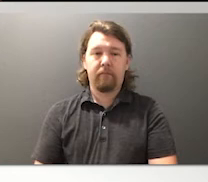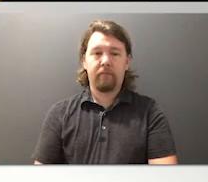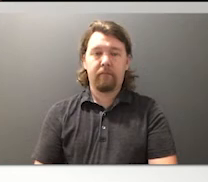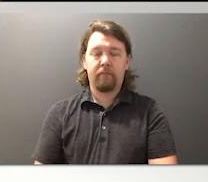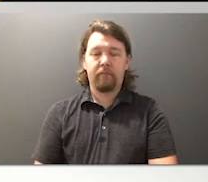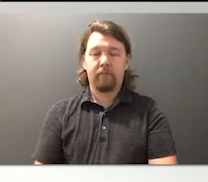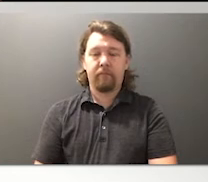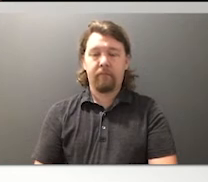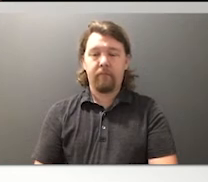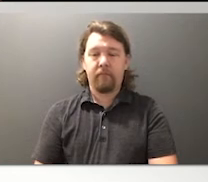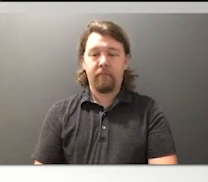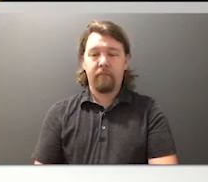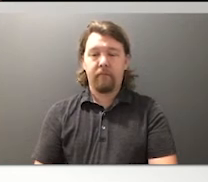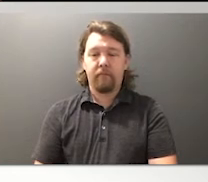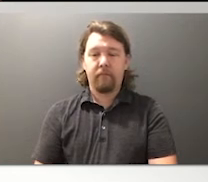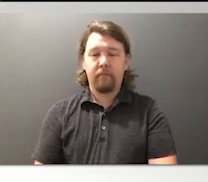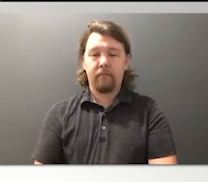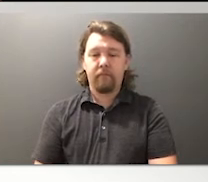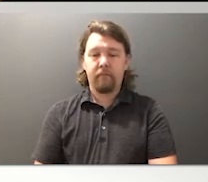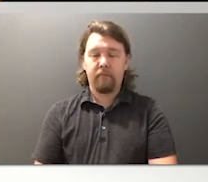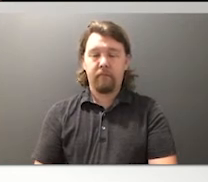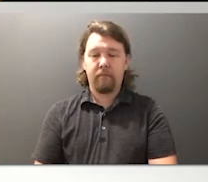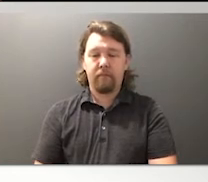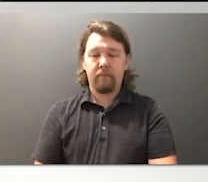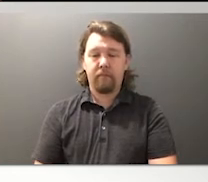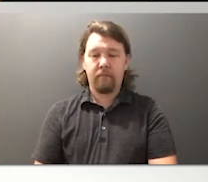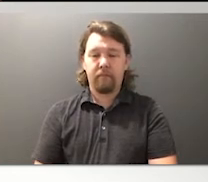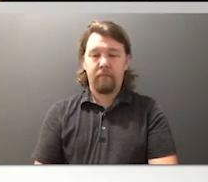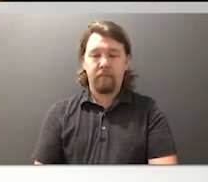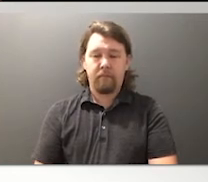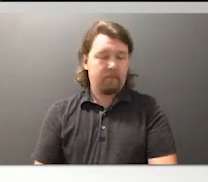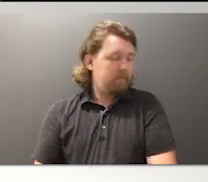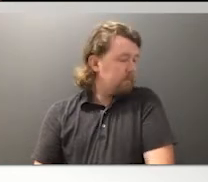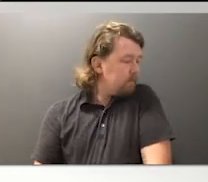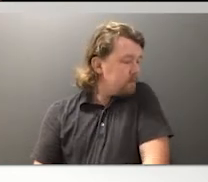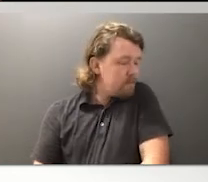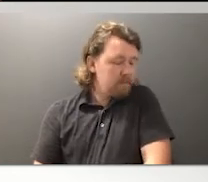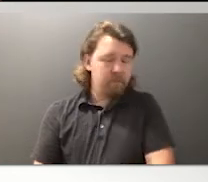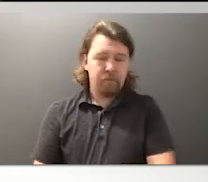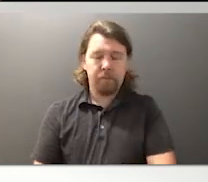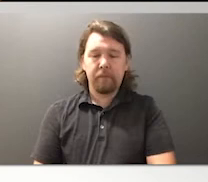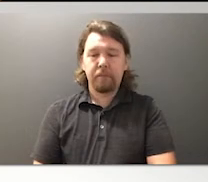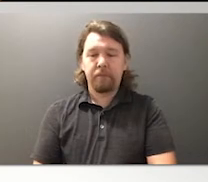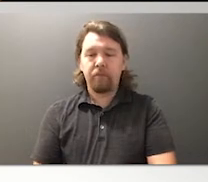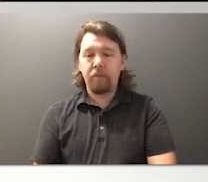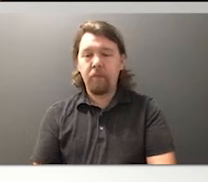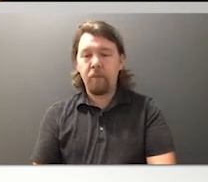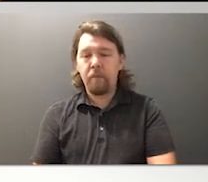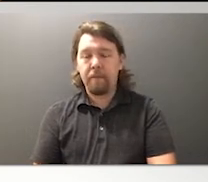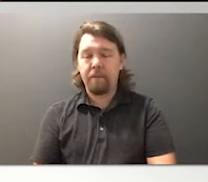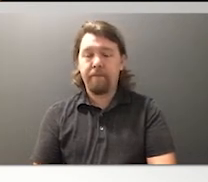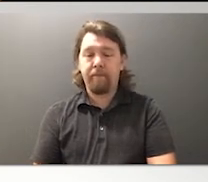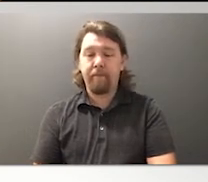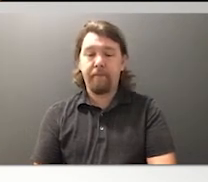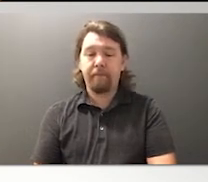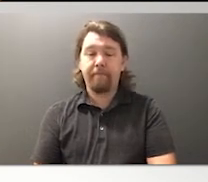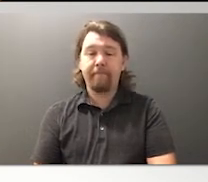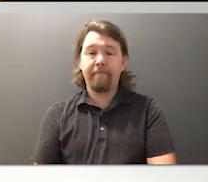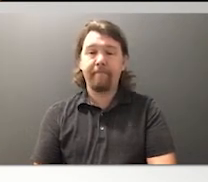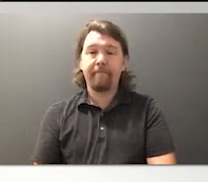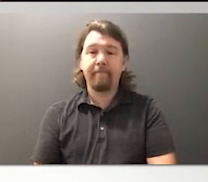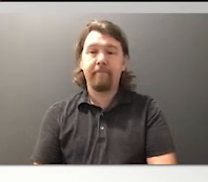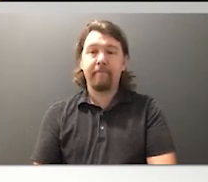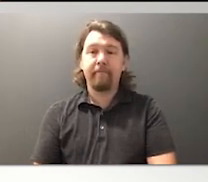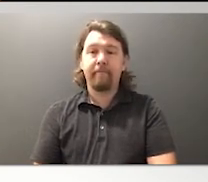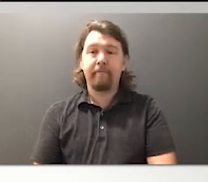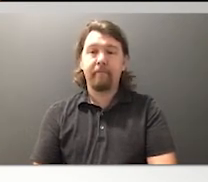that I understood, once you move your funds into that college savings plan or something for college, then you